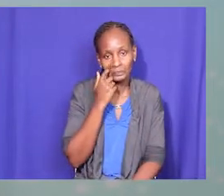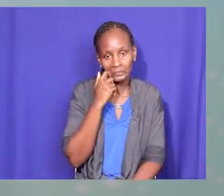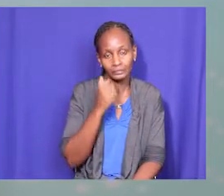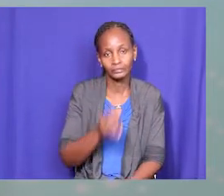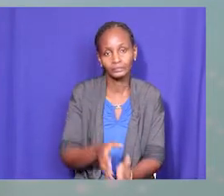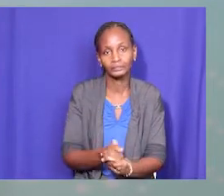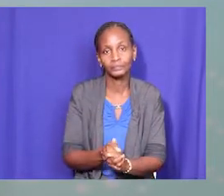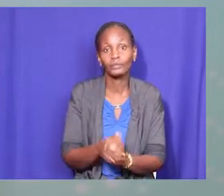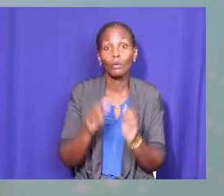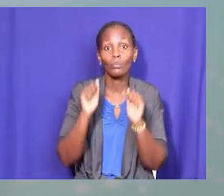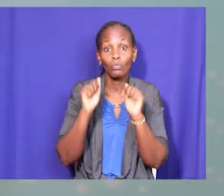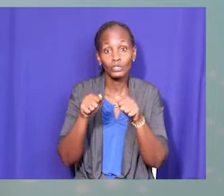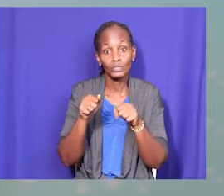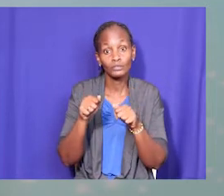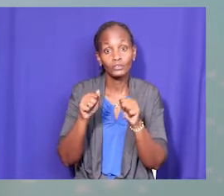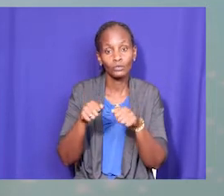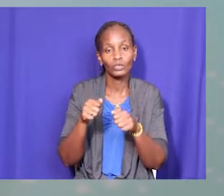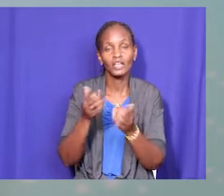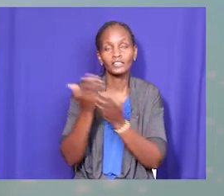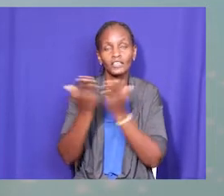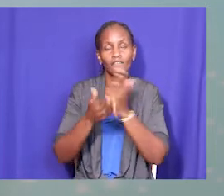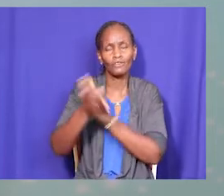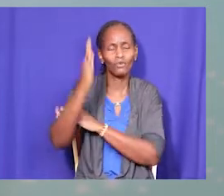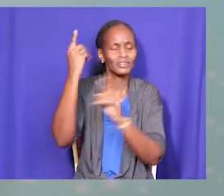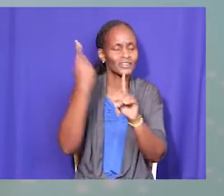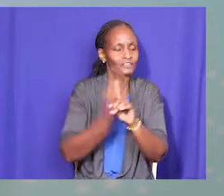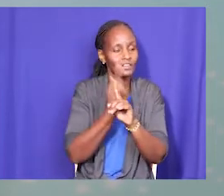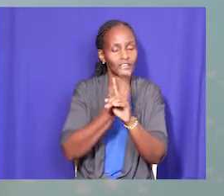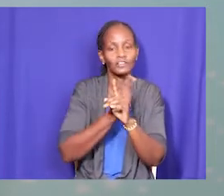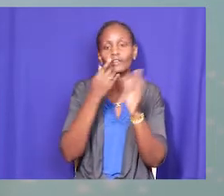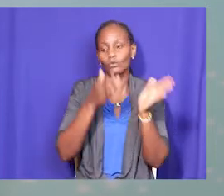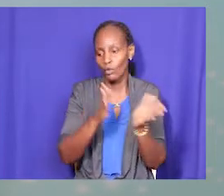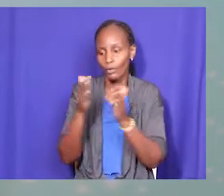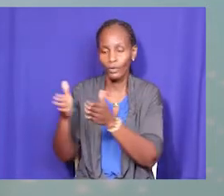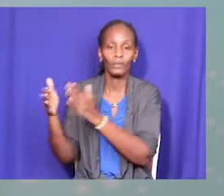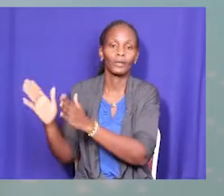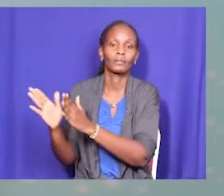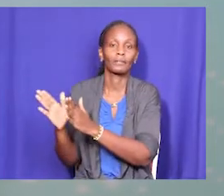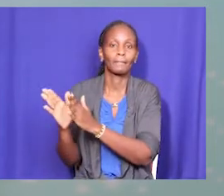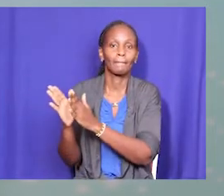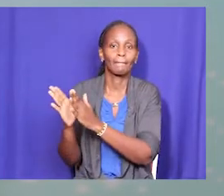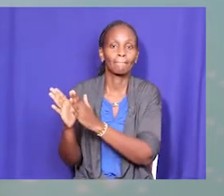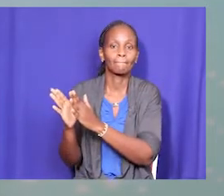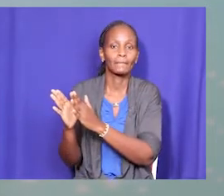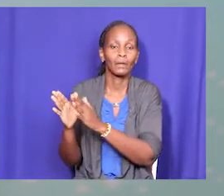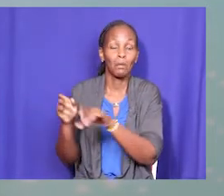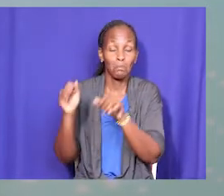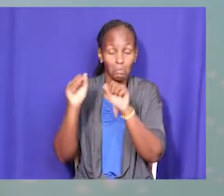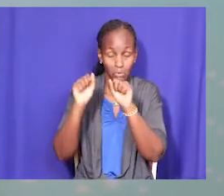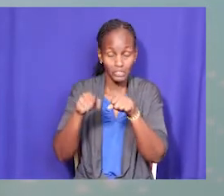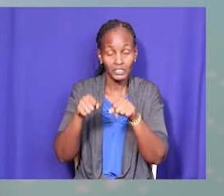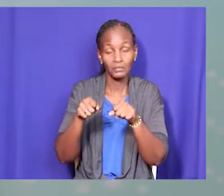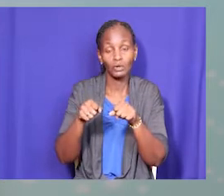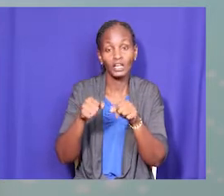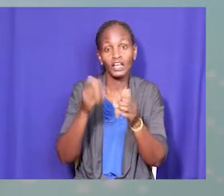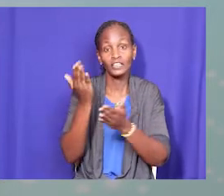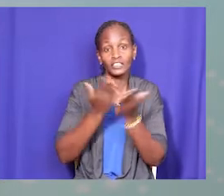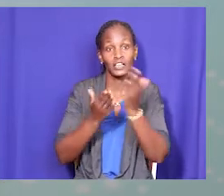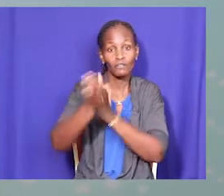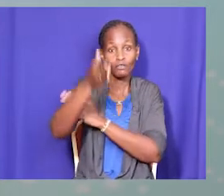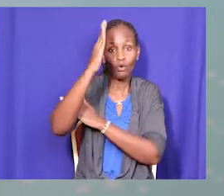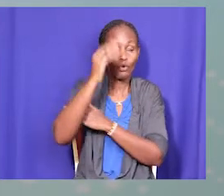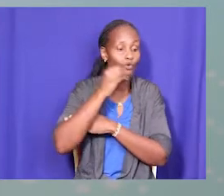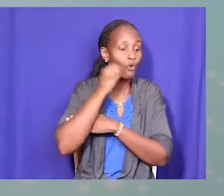We can serve God in many ways, boys and girls. We can serve God at home when we help